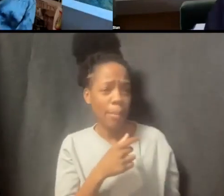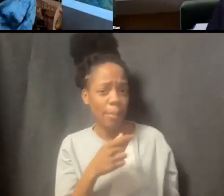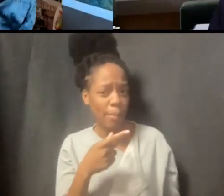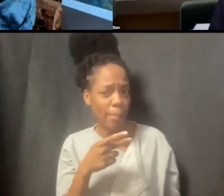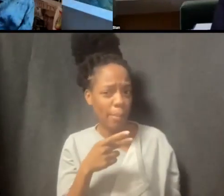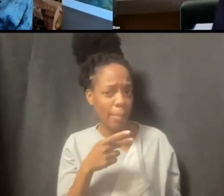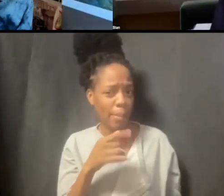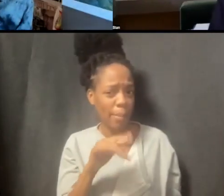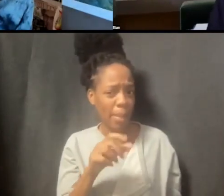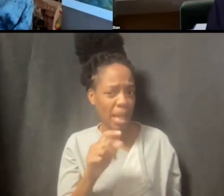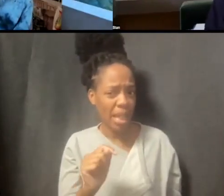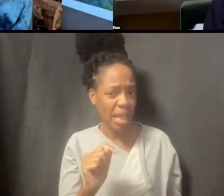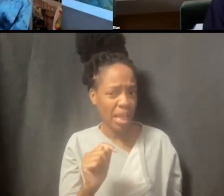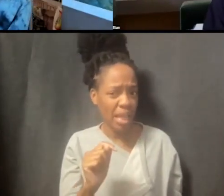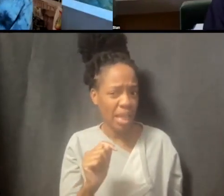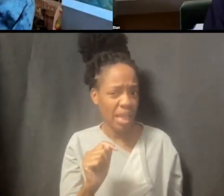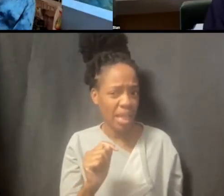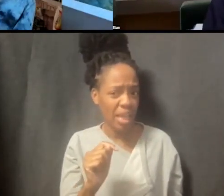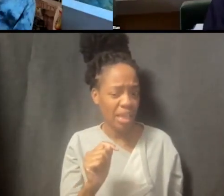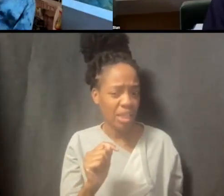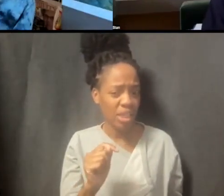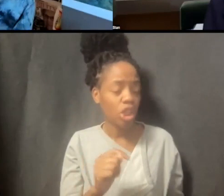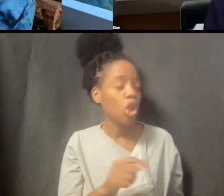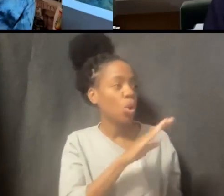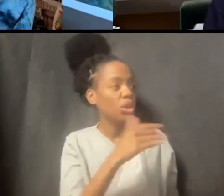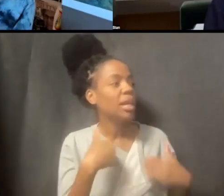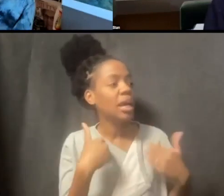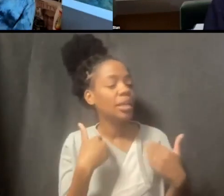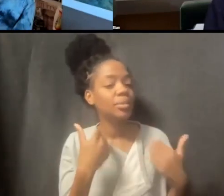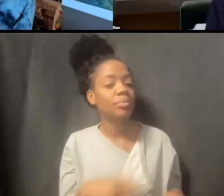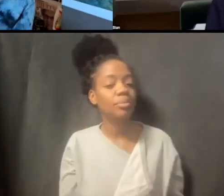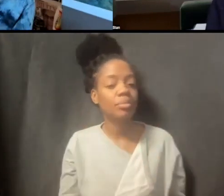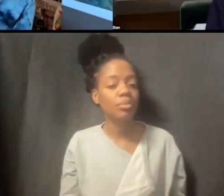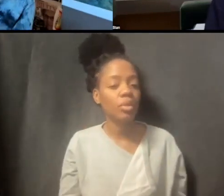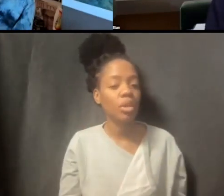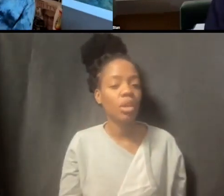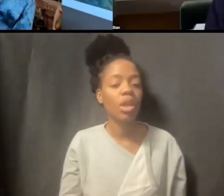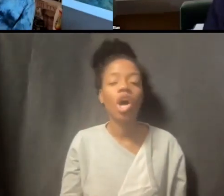you were in school, when you were like young. Oh, it was just rewriting